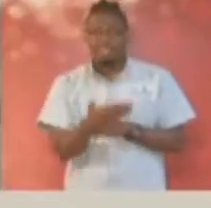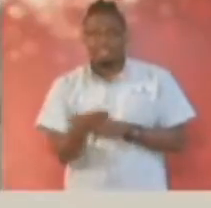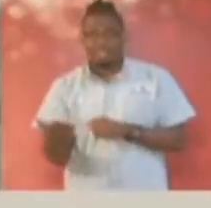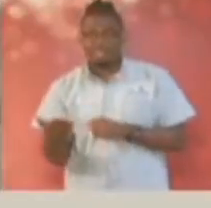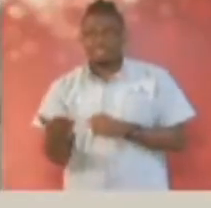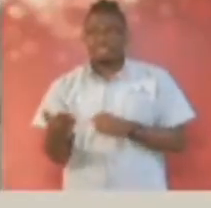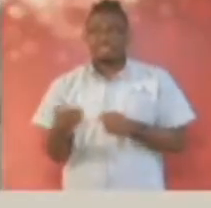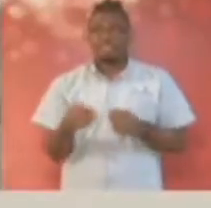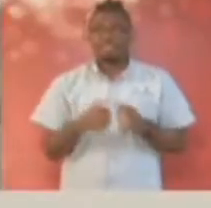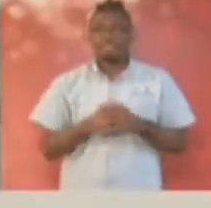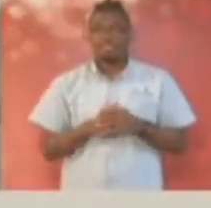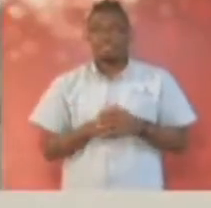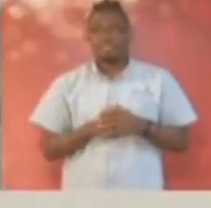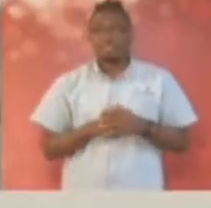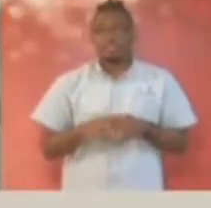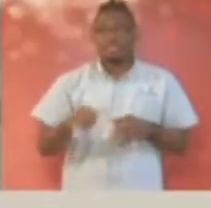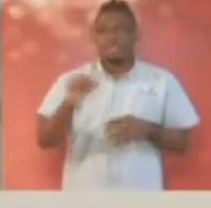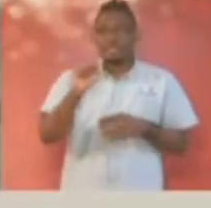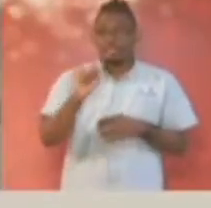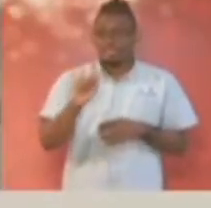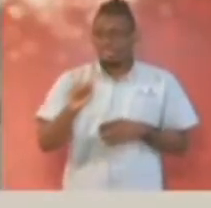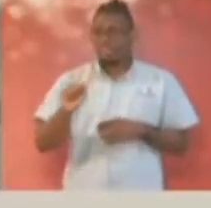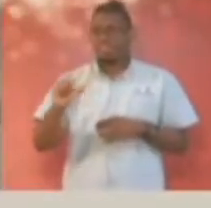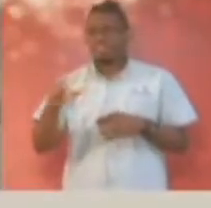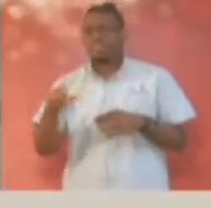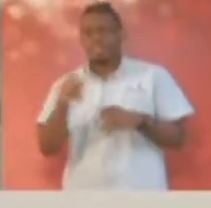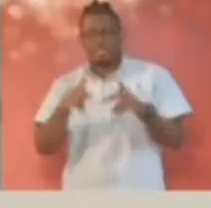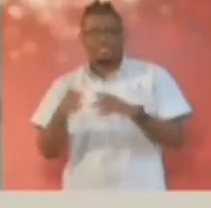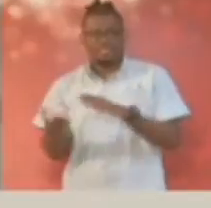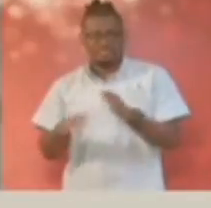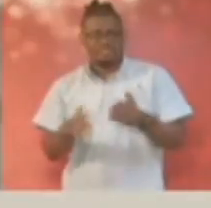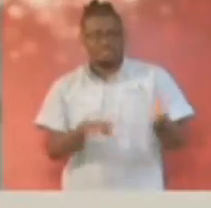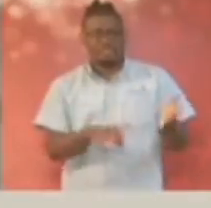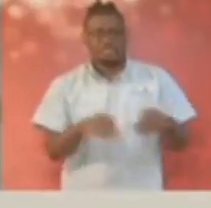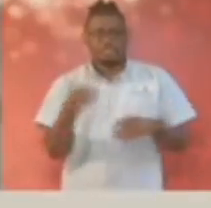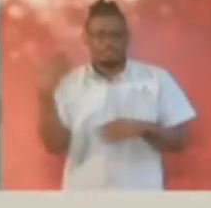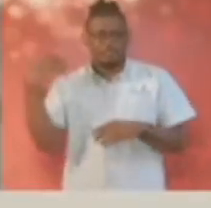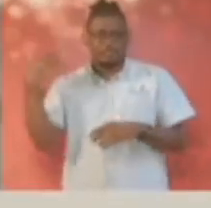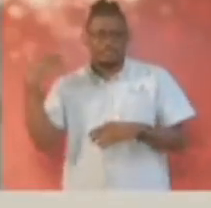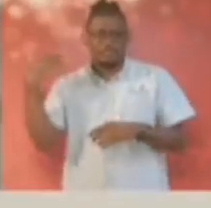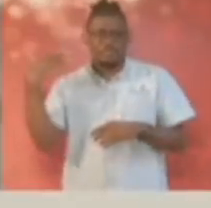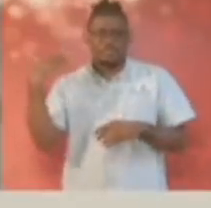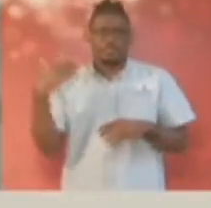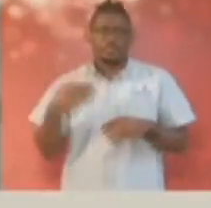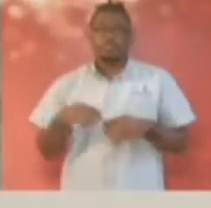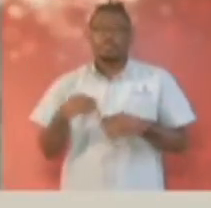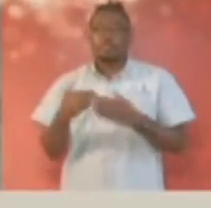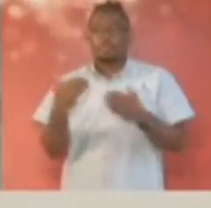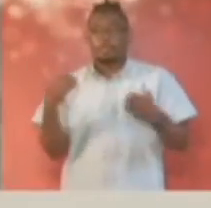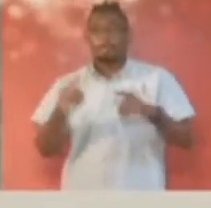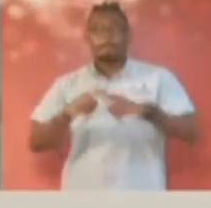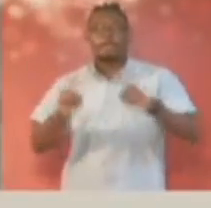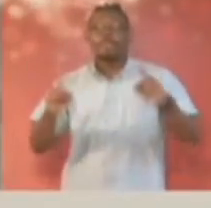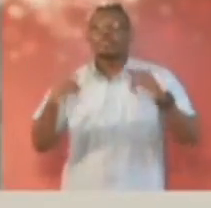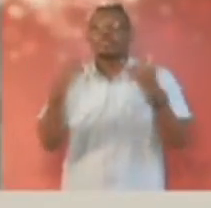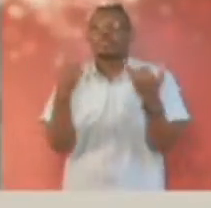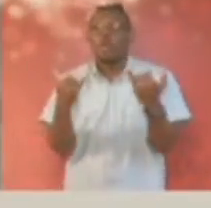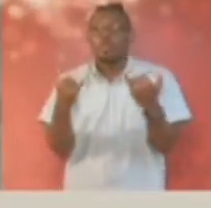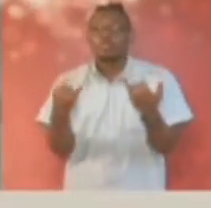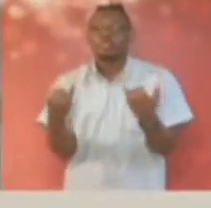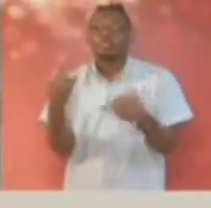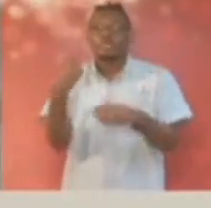they were much more common than these chronic diseases. So it was the 7th leading cause of death. And today, diabetes